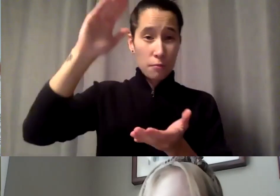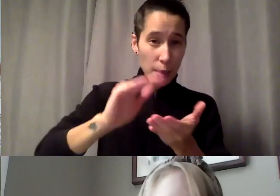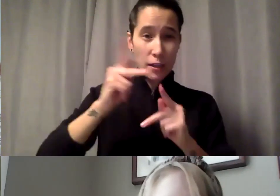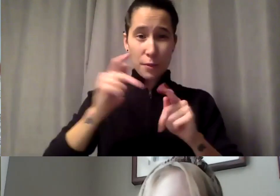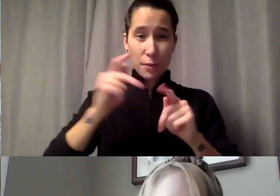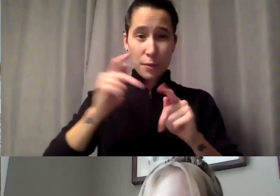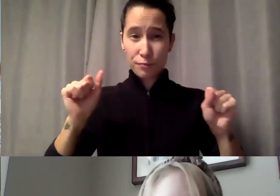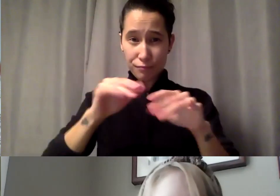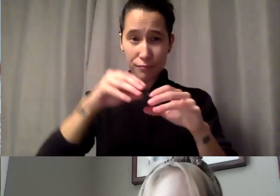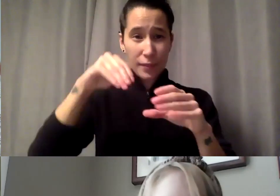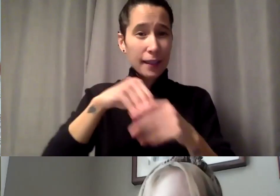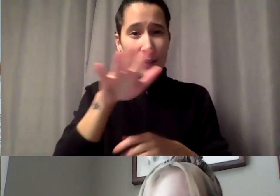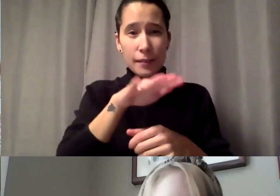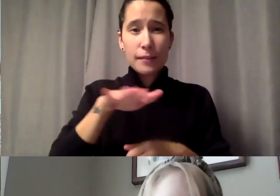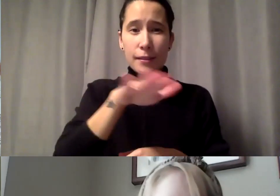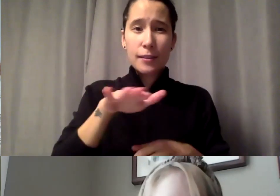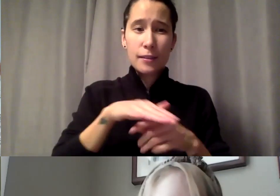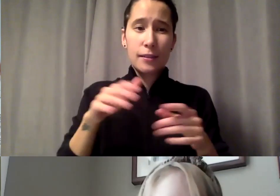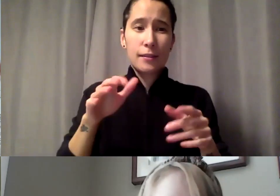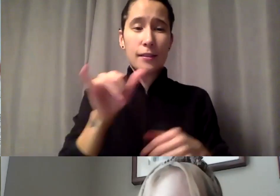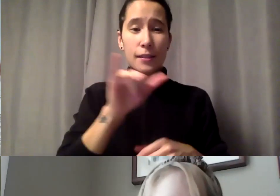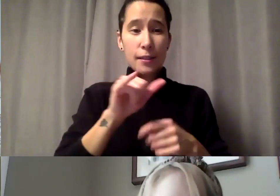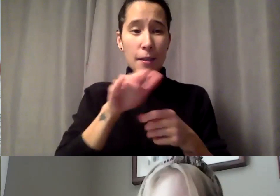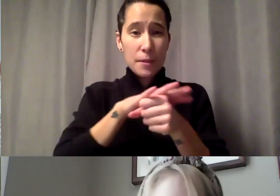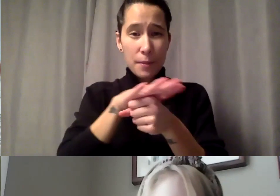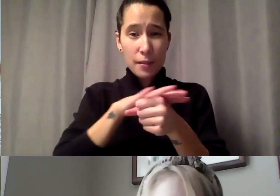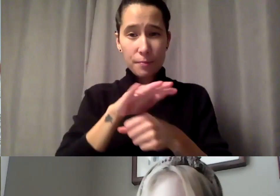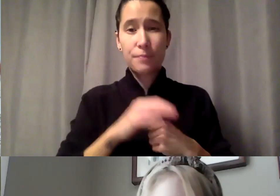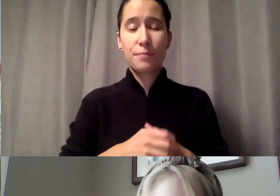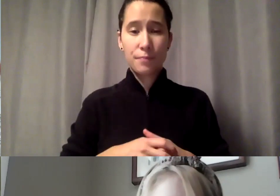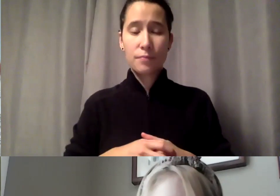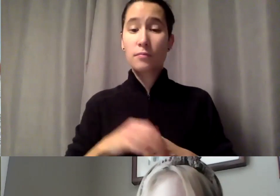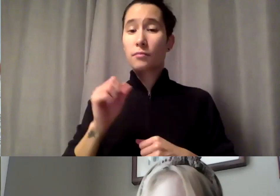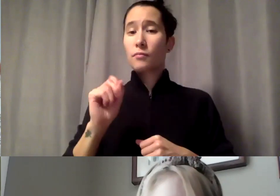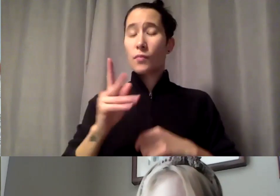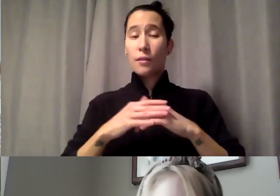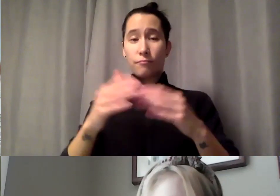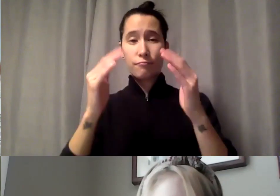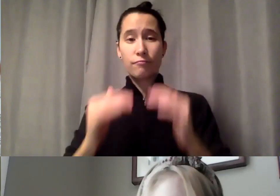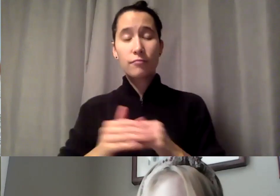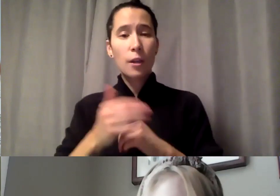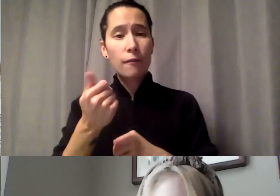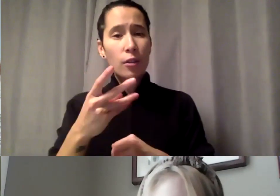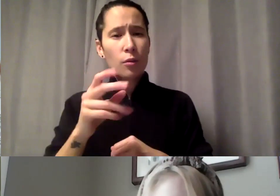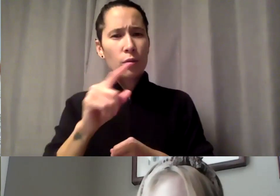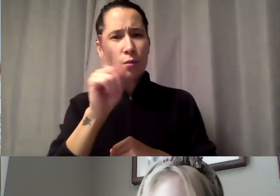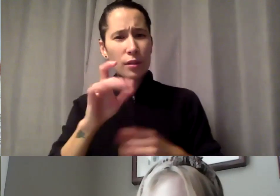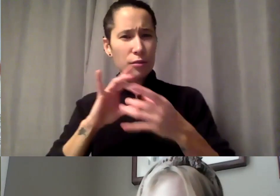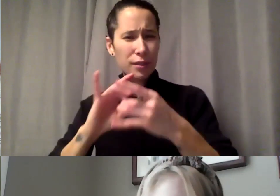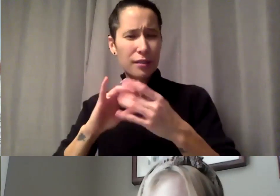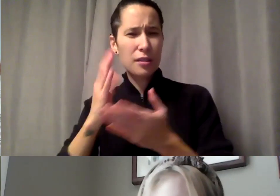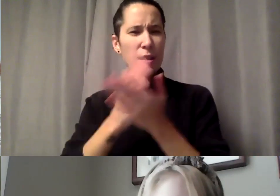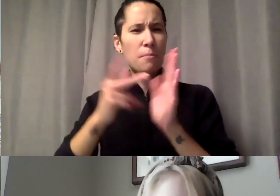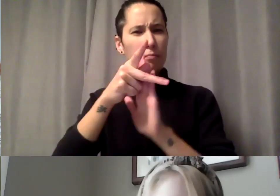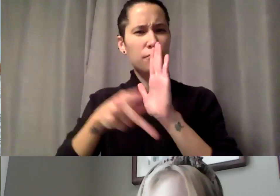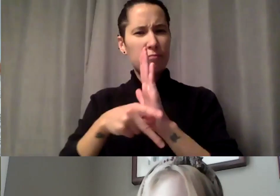Yeah, okay, thanks for that. Okay, some few questions around specific protocols. Let's start